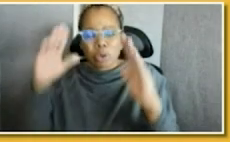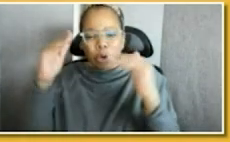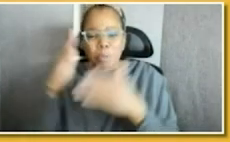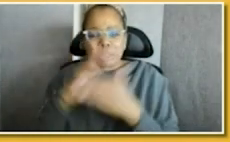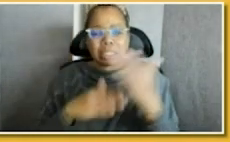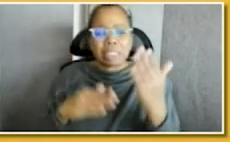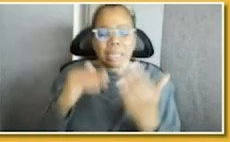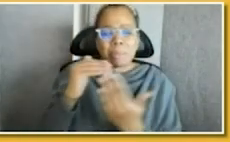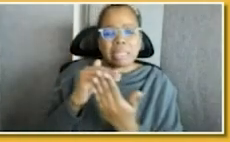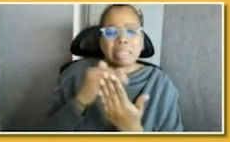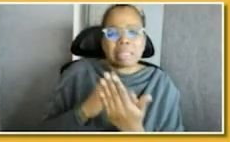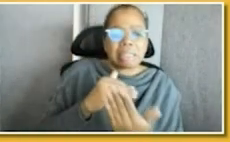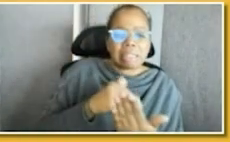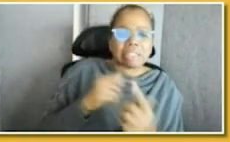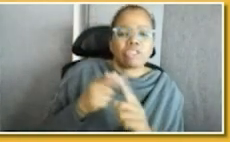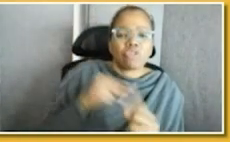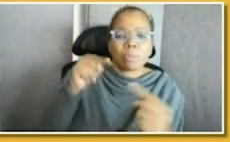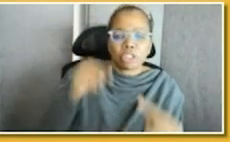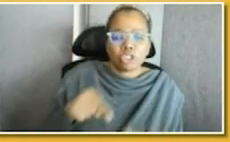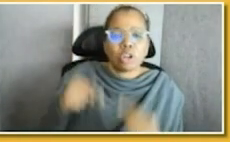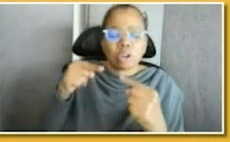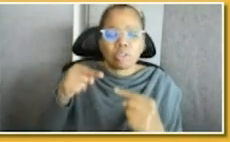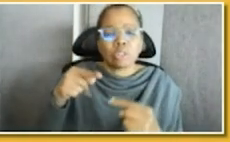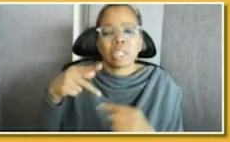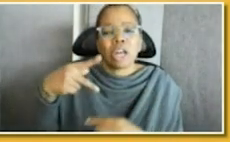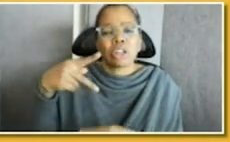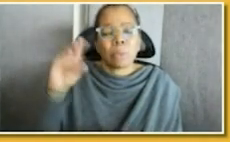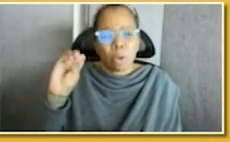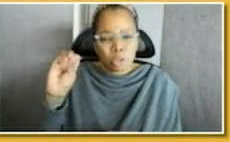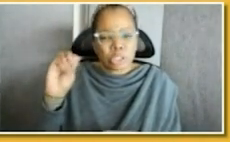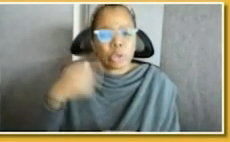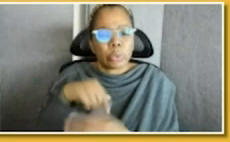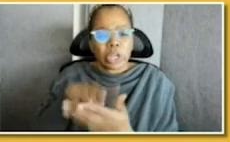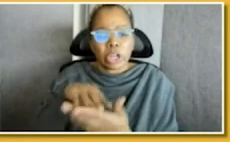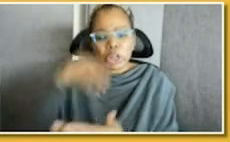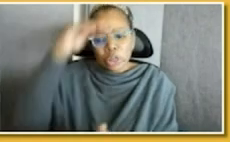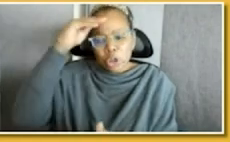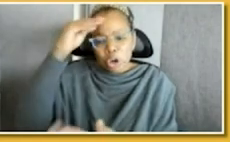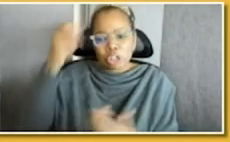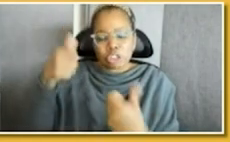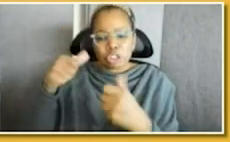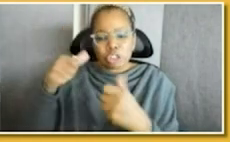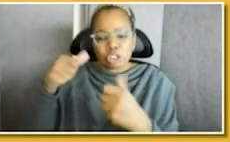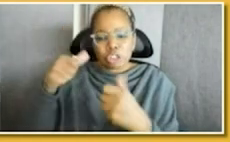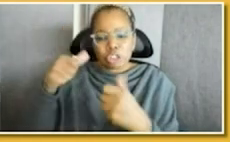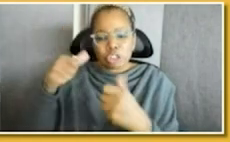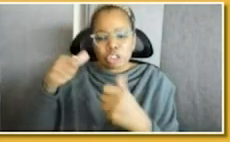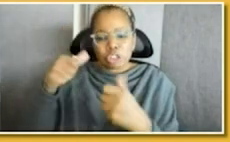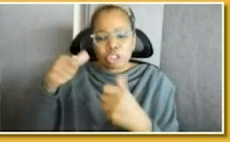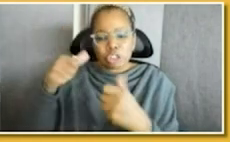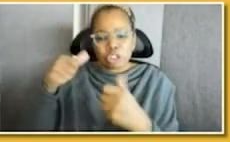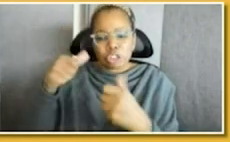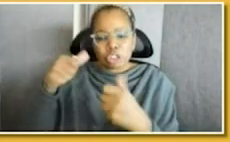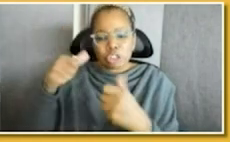the Postal Service that we can learn from to try to break out of this damaging cycle of